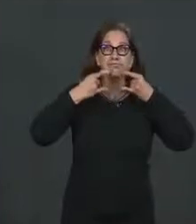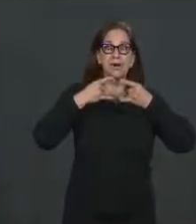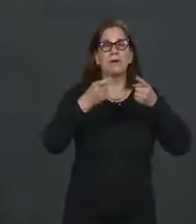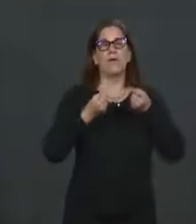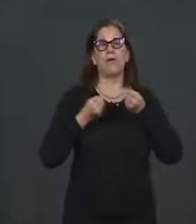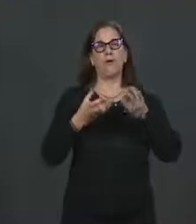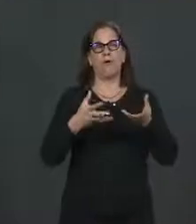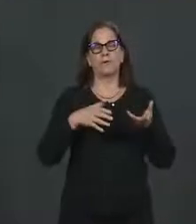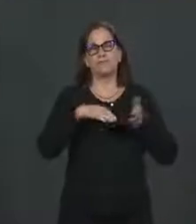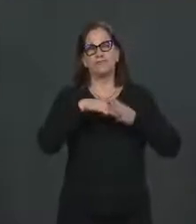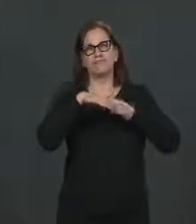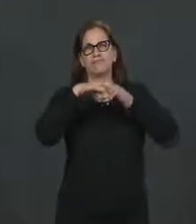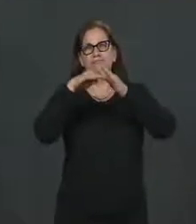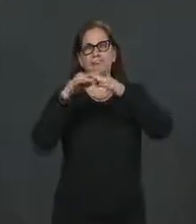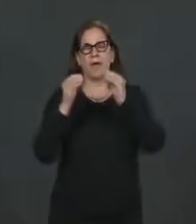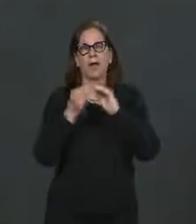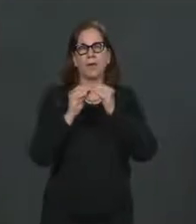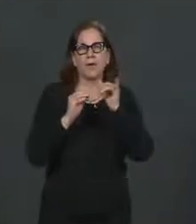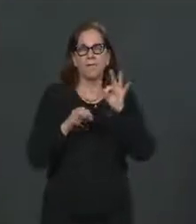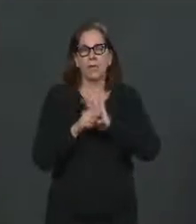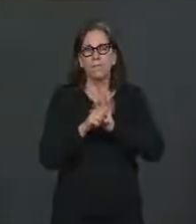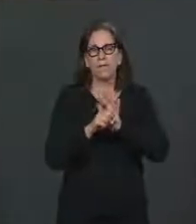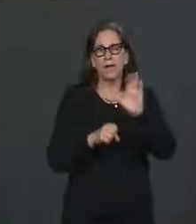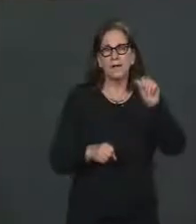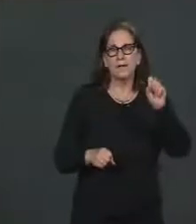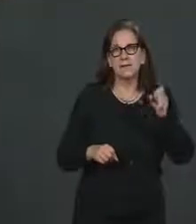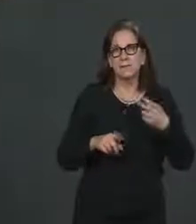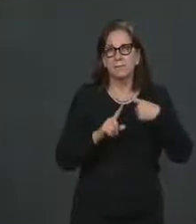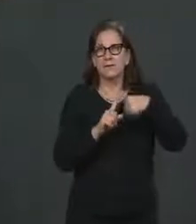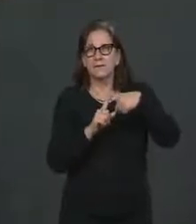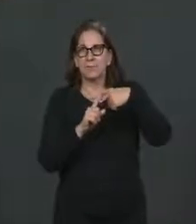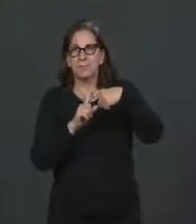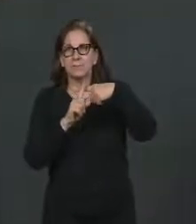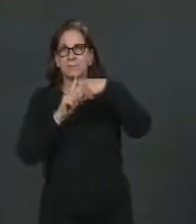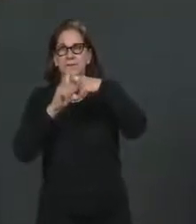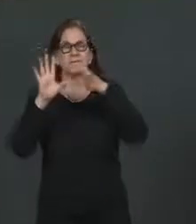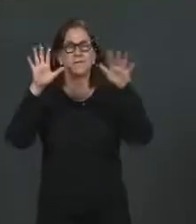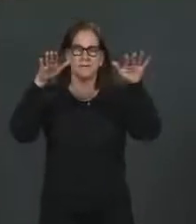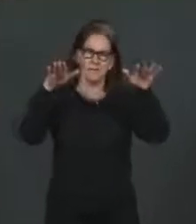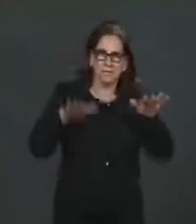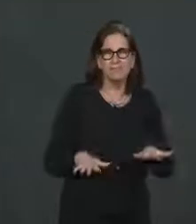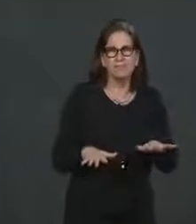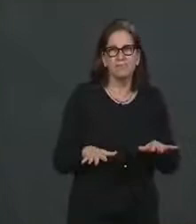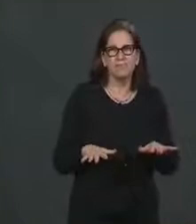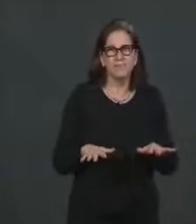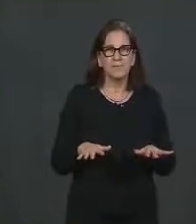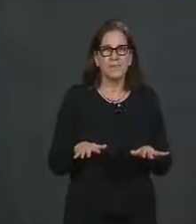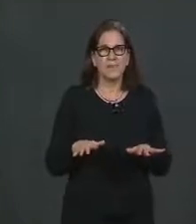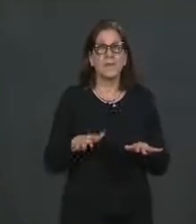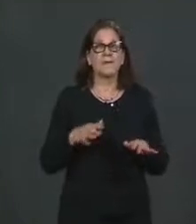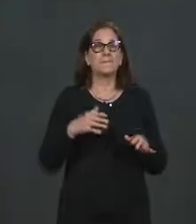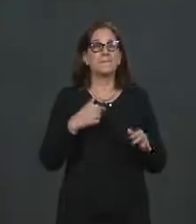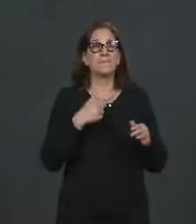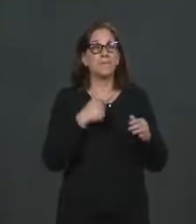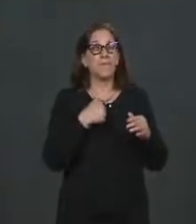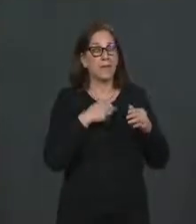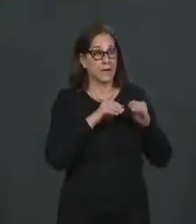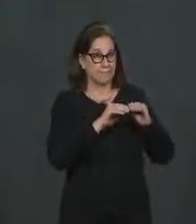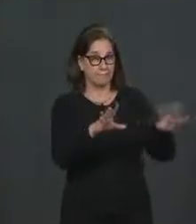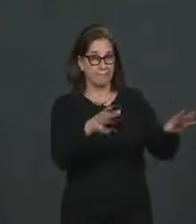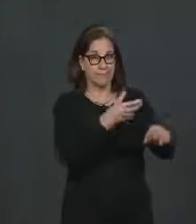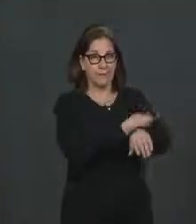Look, as I do my part to accelerate the vaccine distribution and vaccinations, I need the American people to do their part as